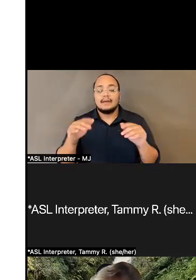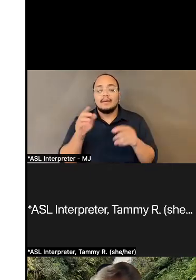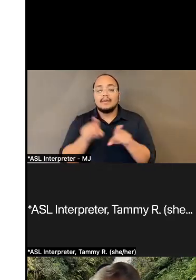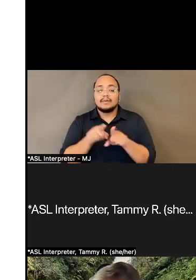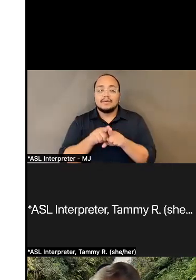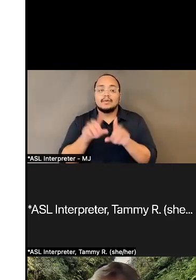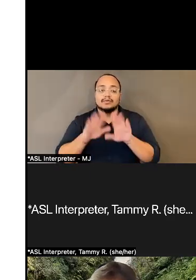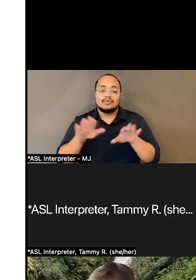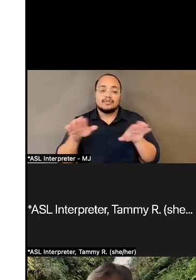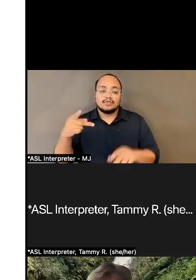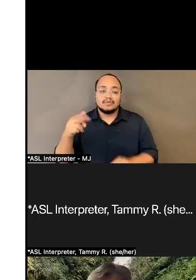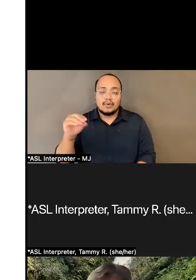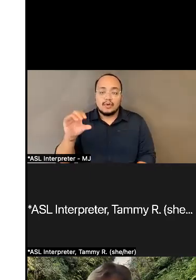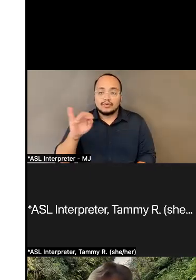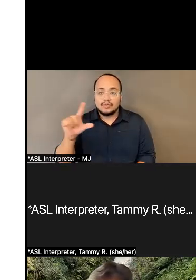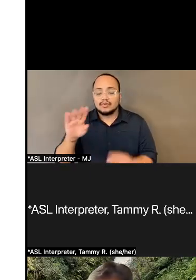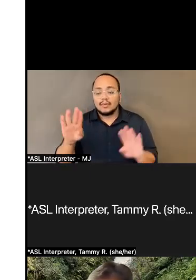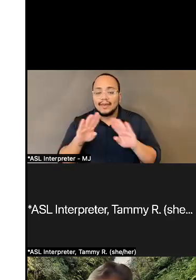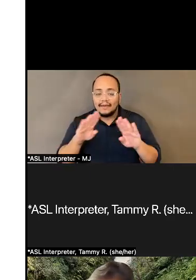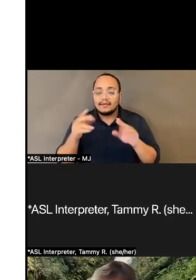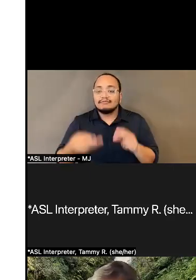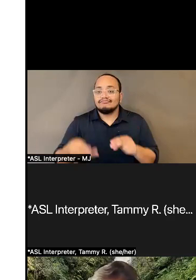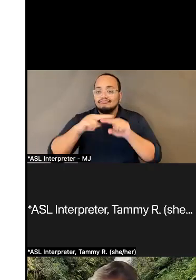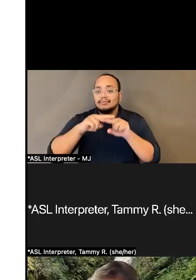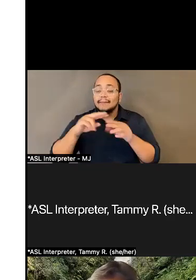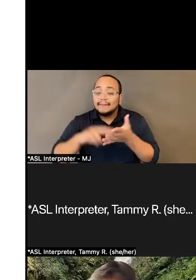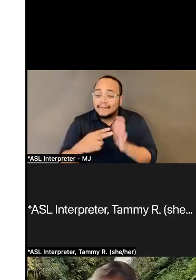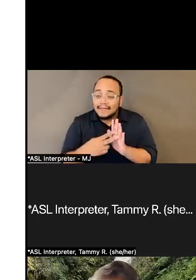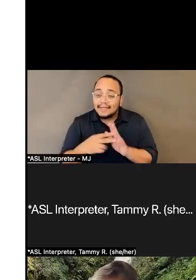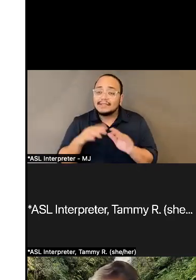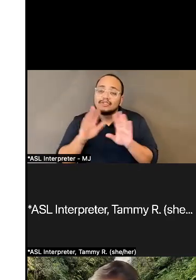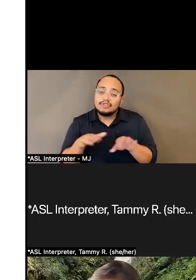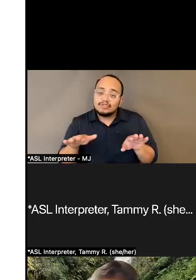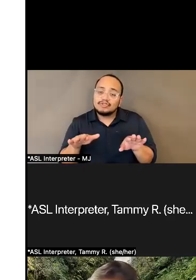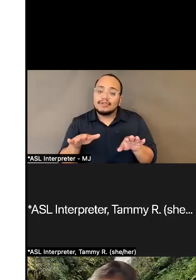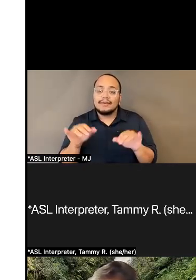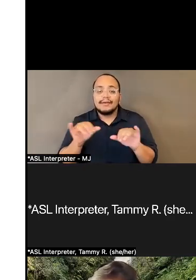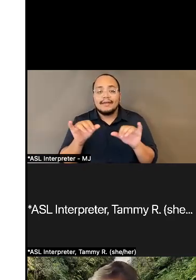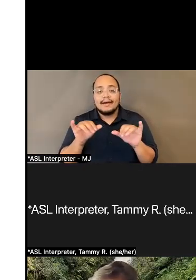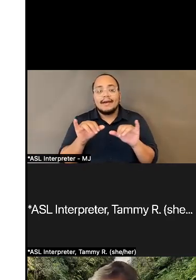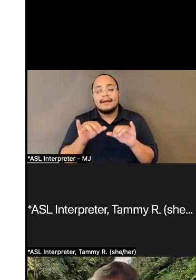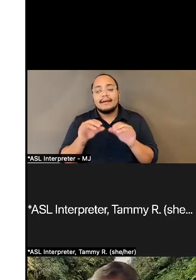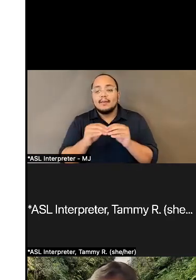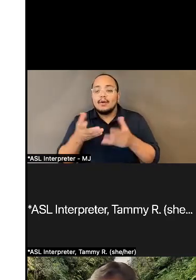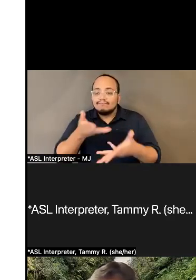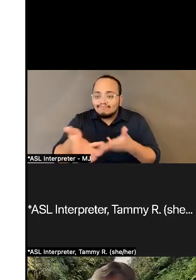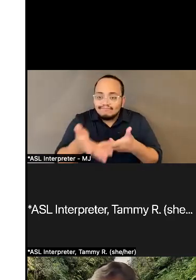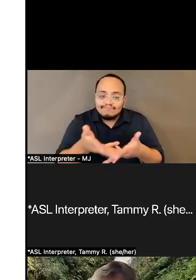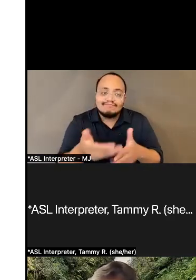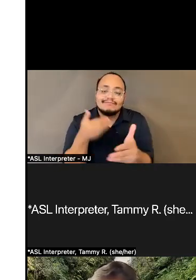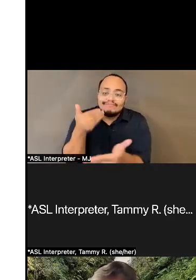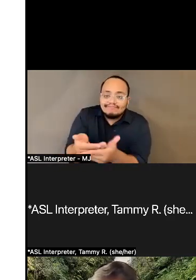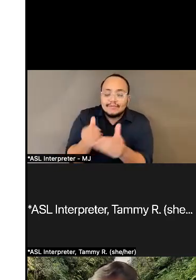pro-social behaviors went up. Those are behaviors that kids have about likability, ability to get along with